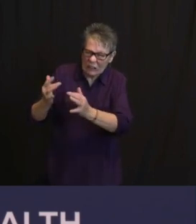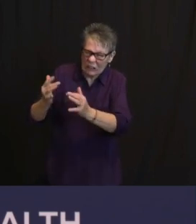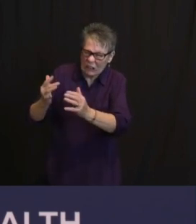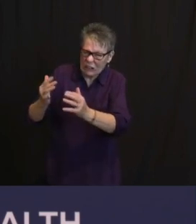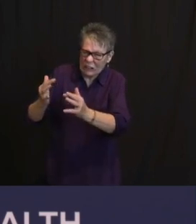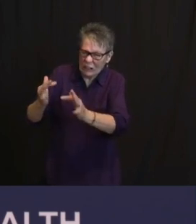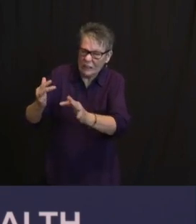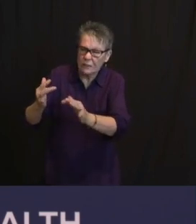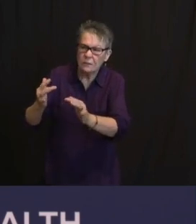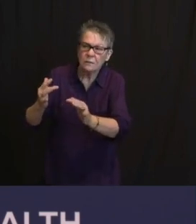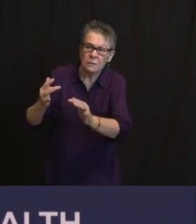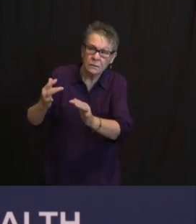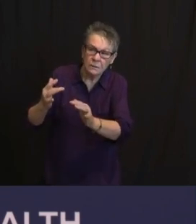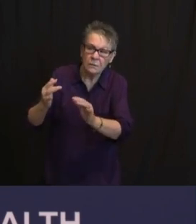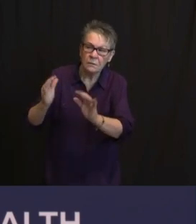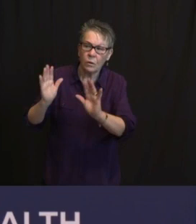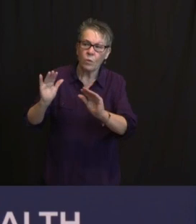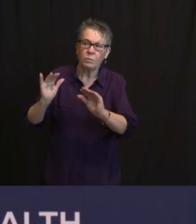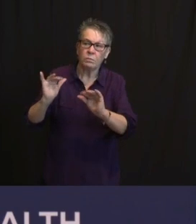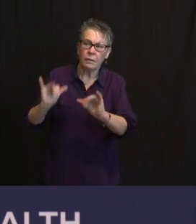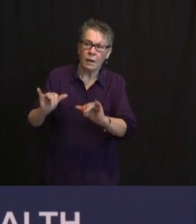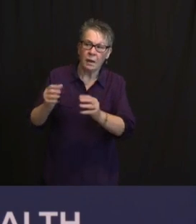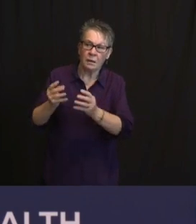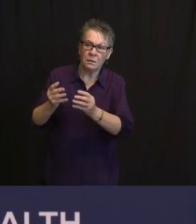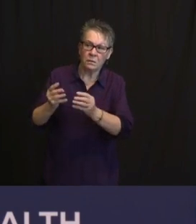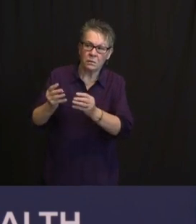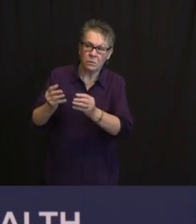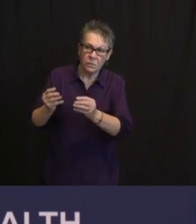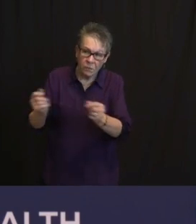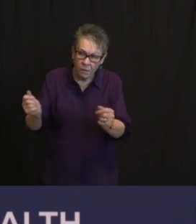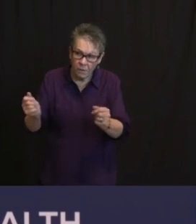I'M GOING TO MAKE TWO OTHER POINTS, IF I MAY, AND JUDY SHOULD WEIGH IN HERE.